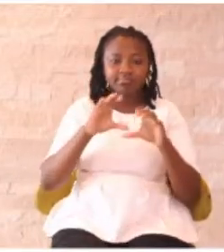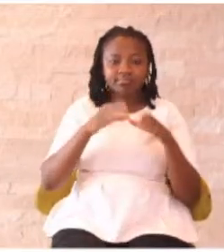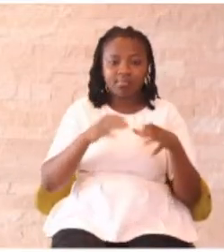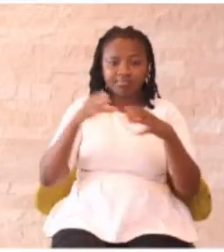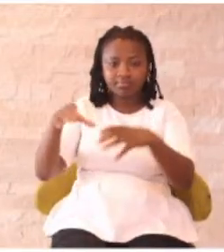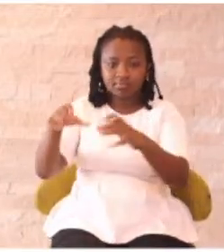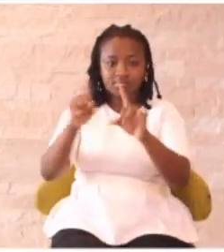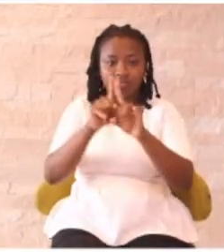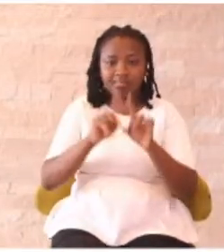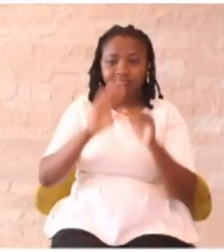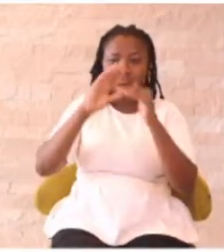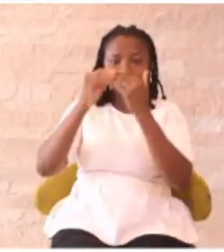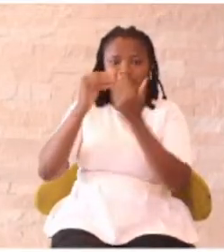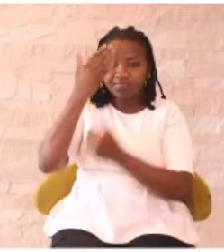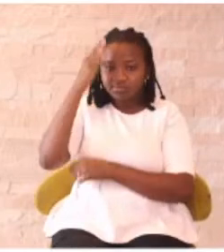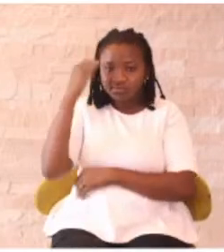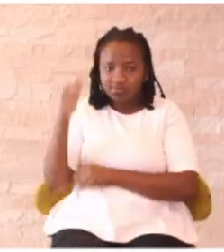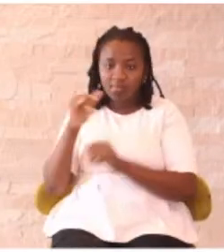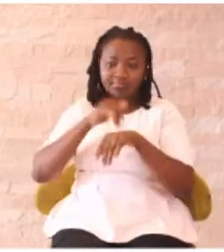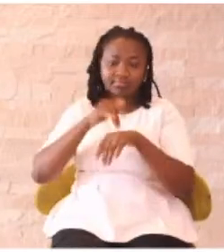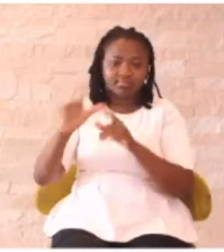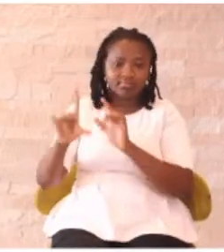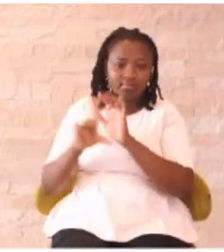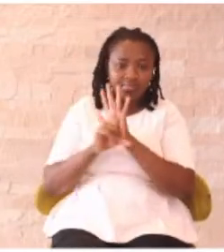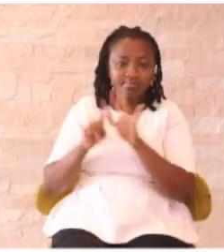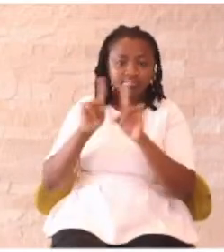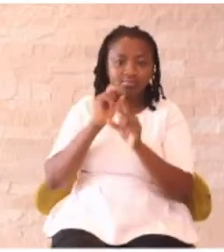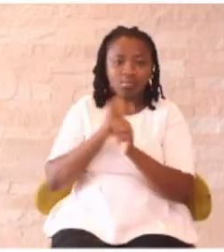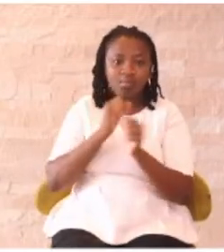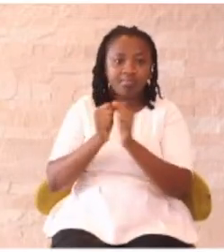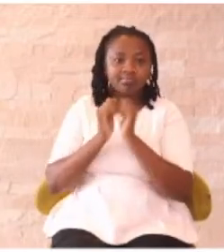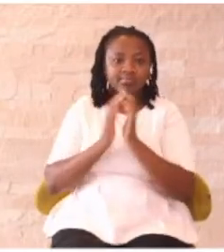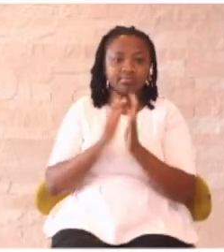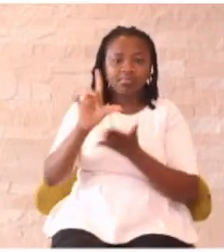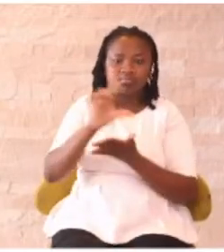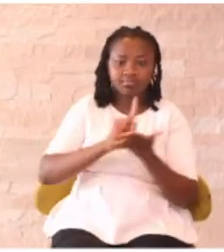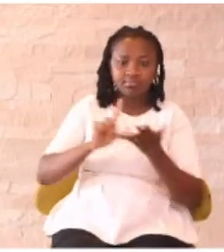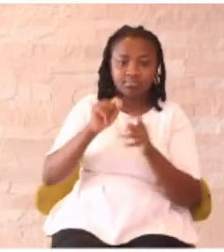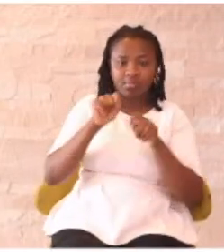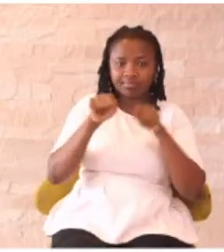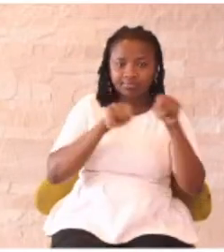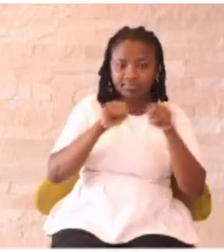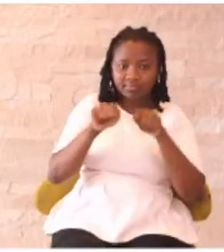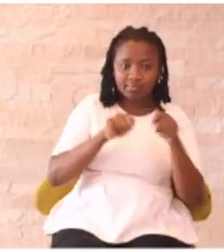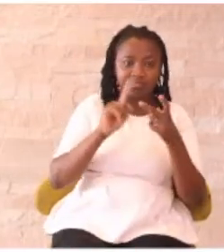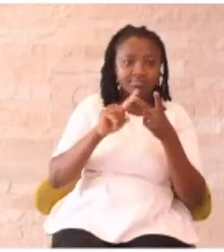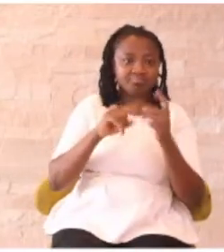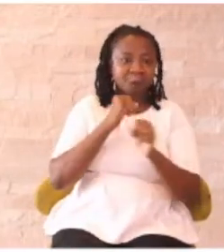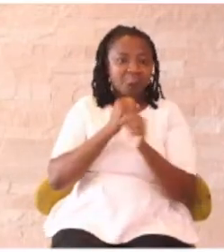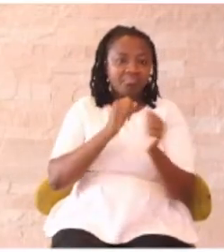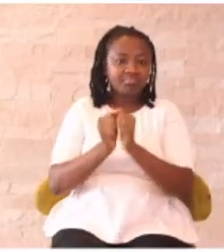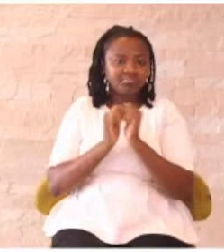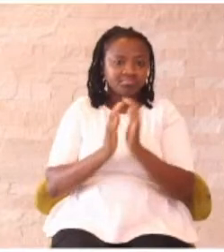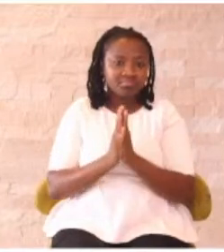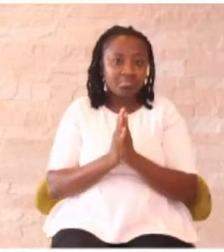awareness around the law, they're working with the local administration, they're working with,